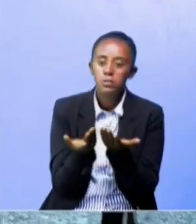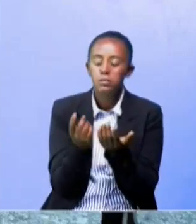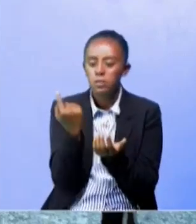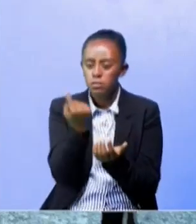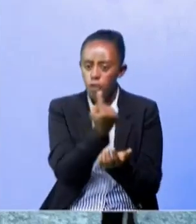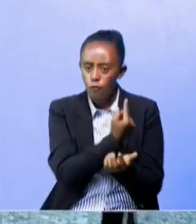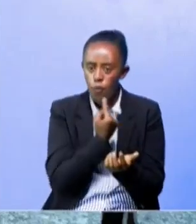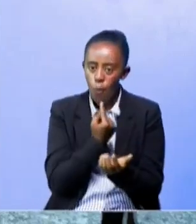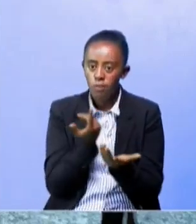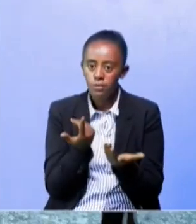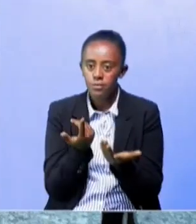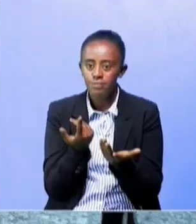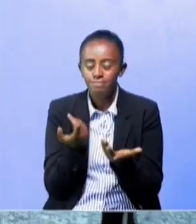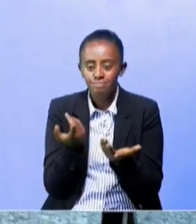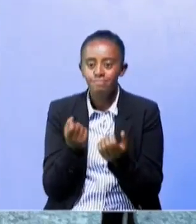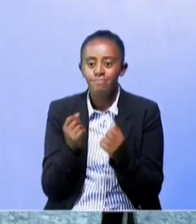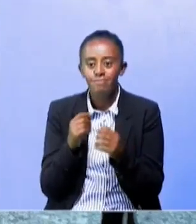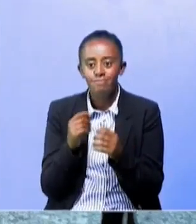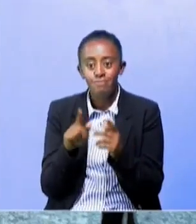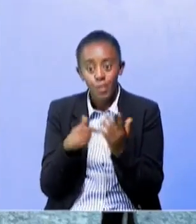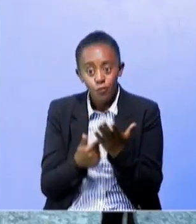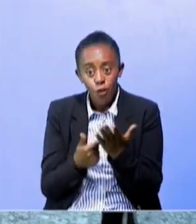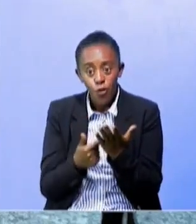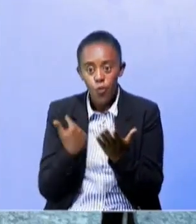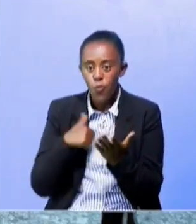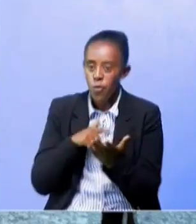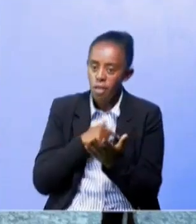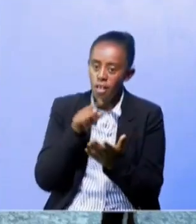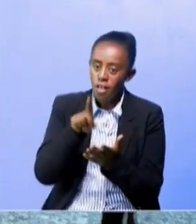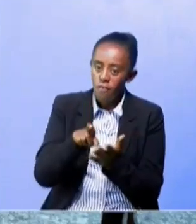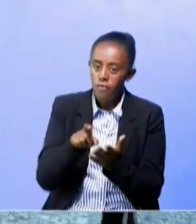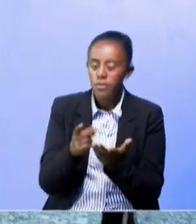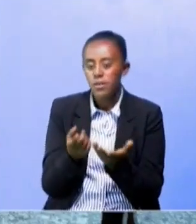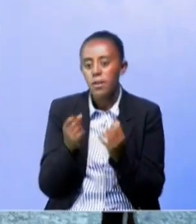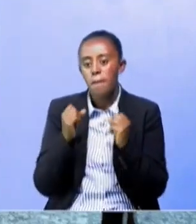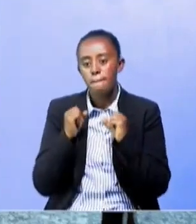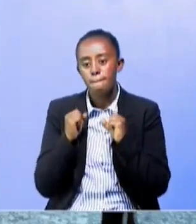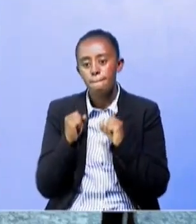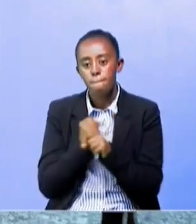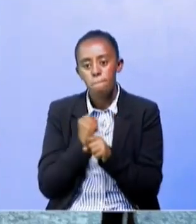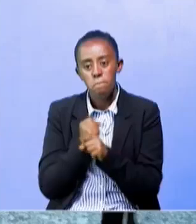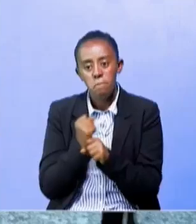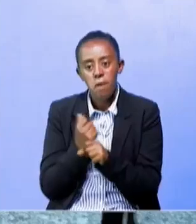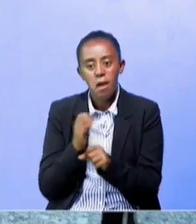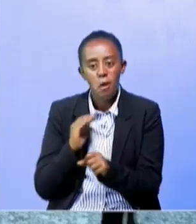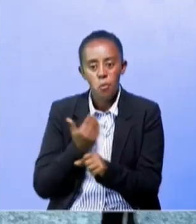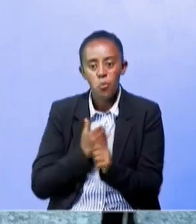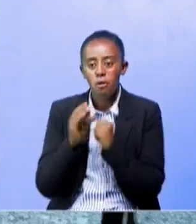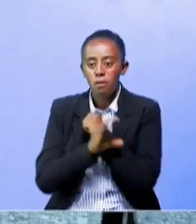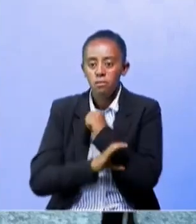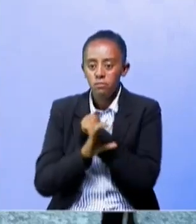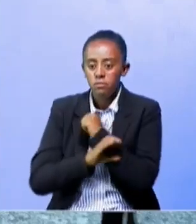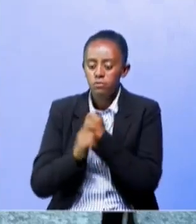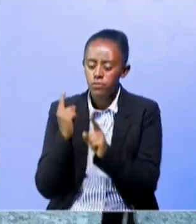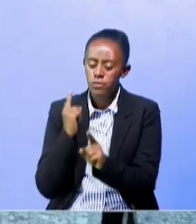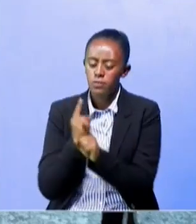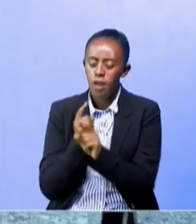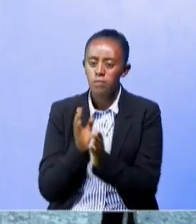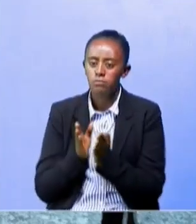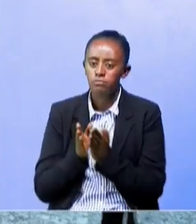everyone, right? Therefore, we have to just make our country to become on the right track